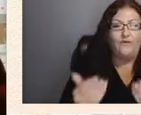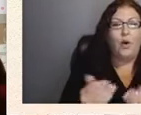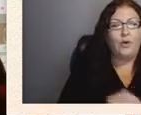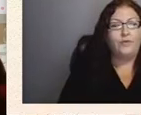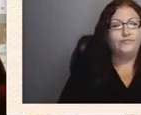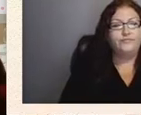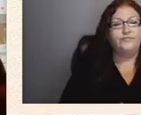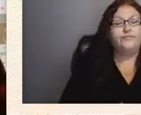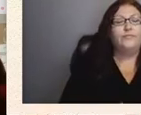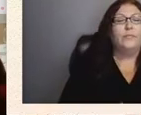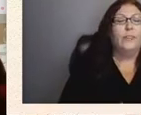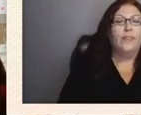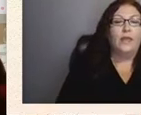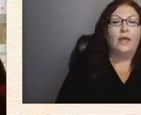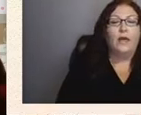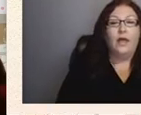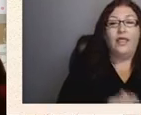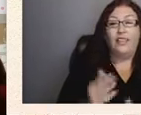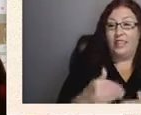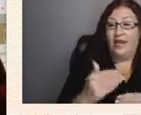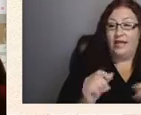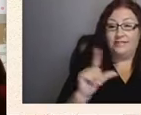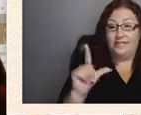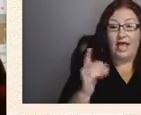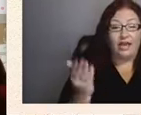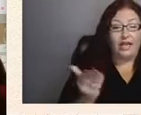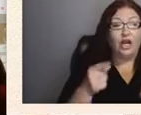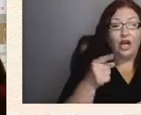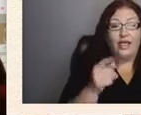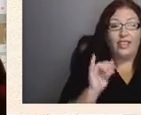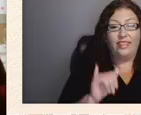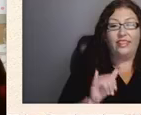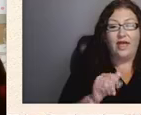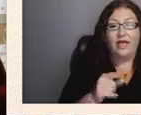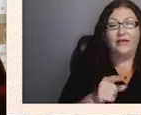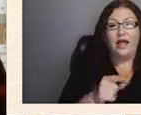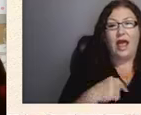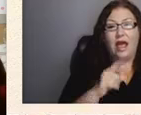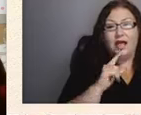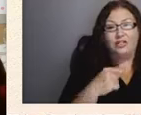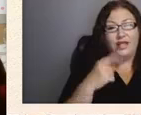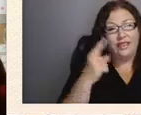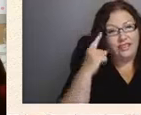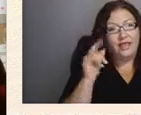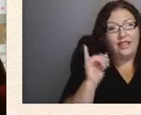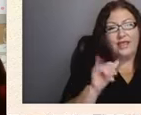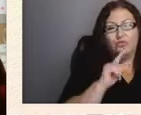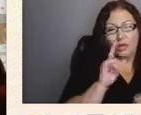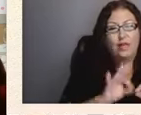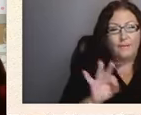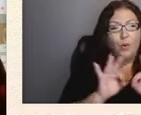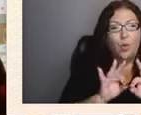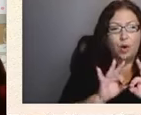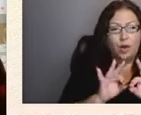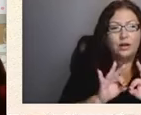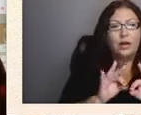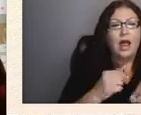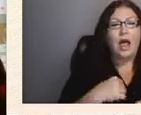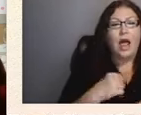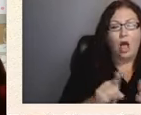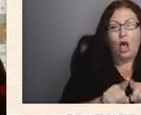This and the next slide are busy slides, but I actually think that they are really important. And I've also